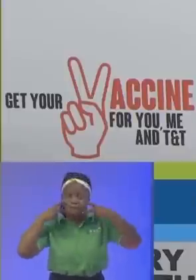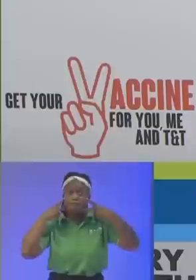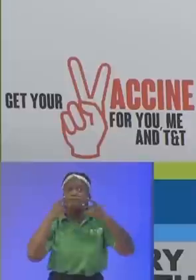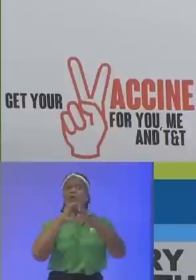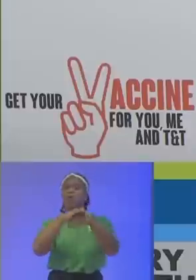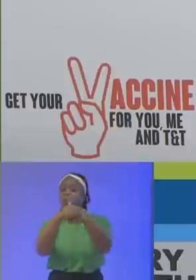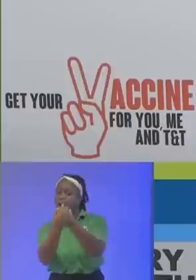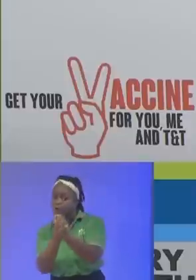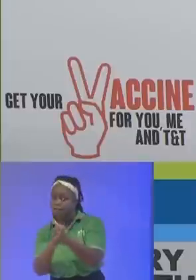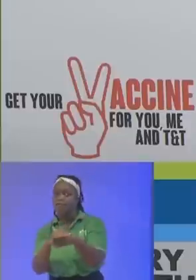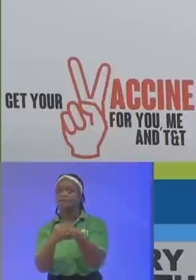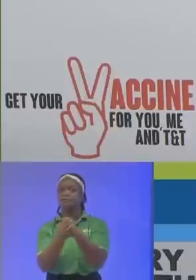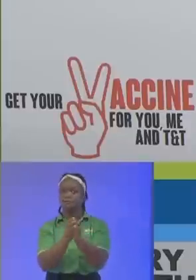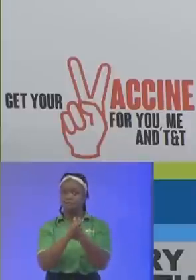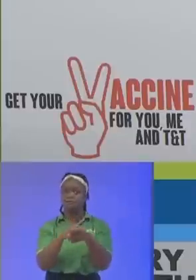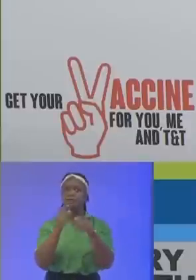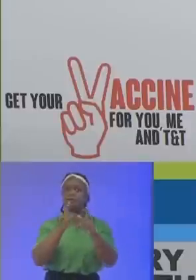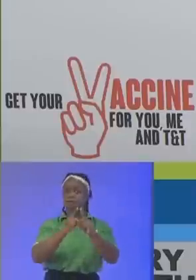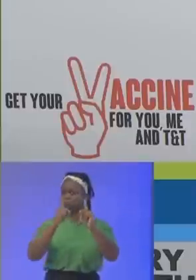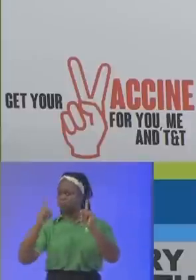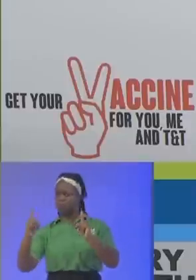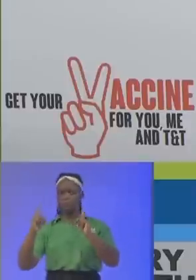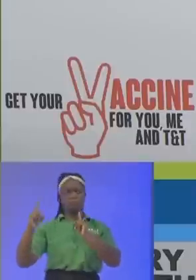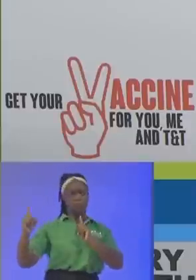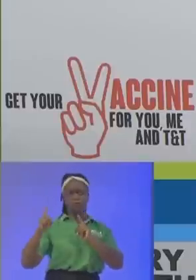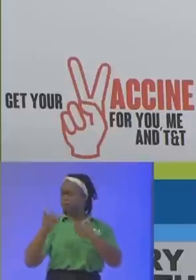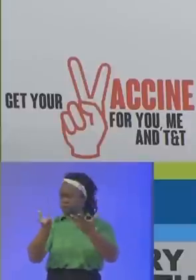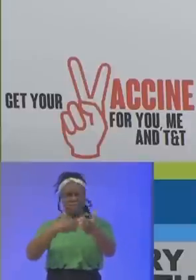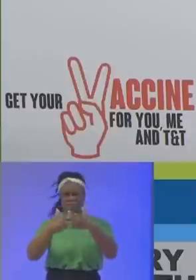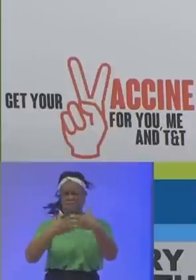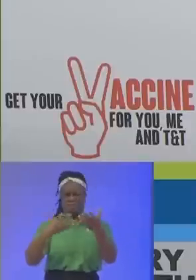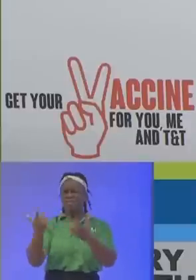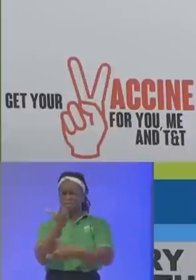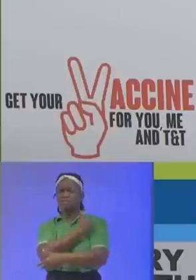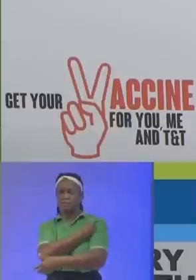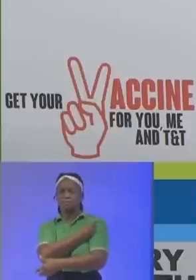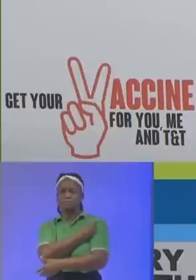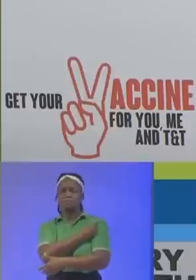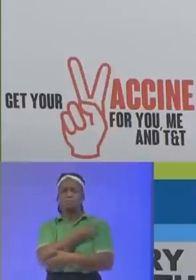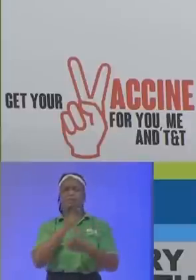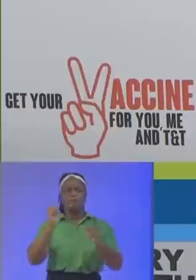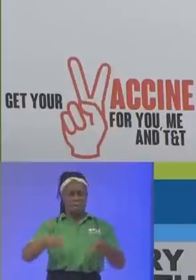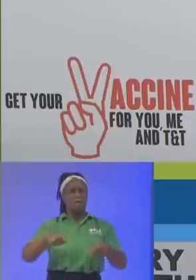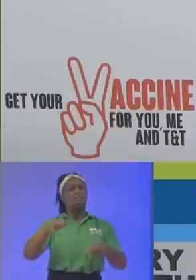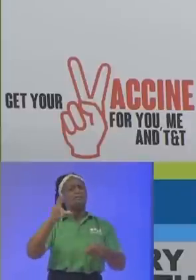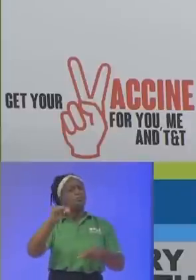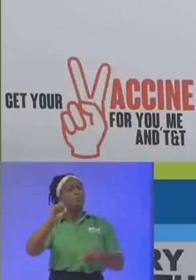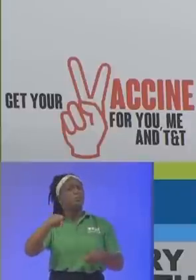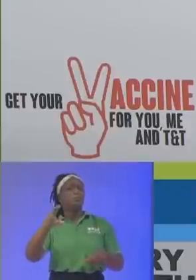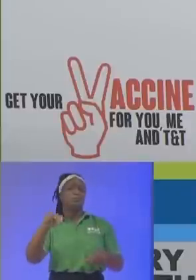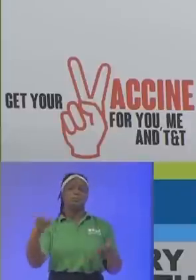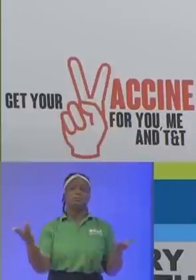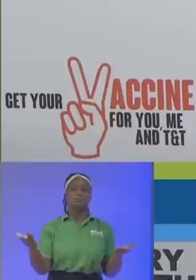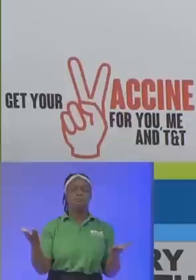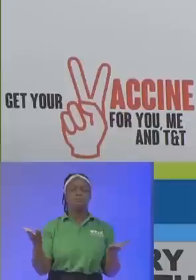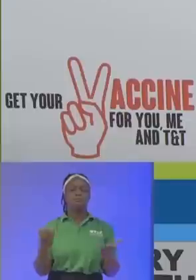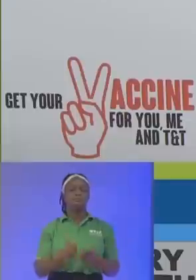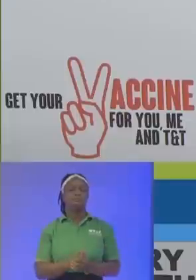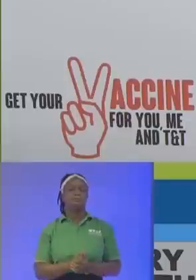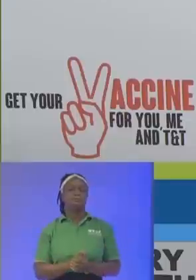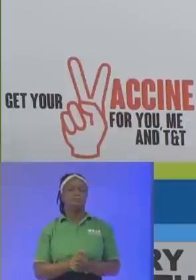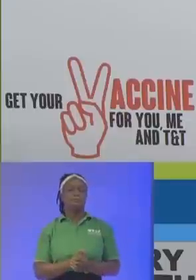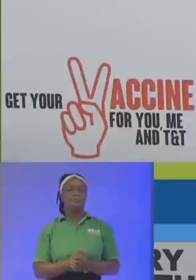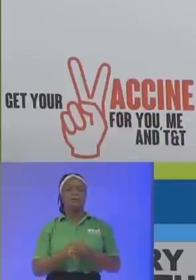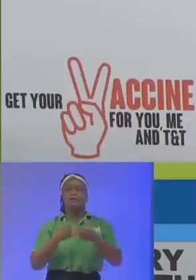that you would have identified regarding the testing for entry into our country is a border control measure, and it's one of a